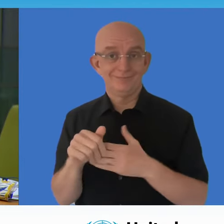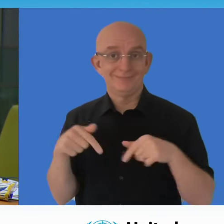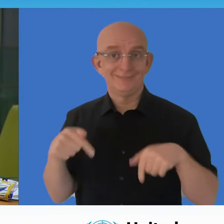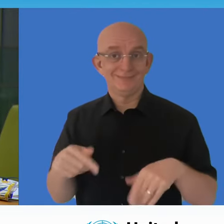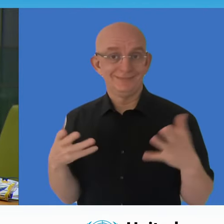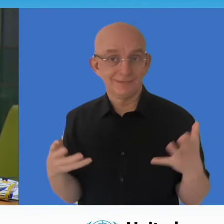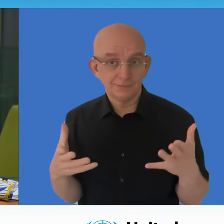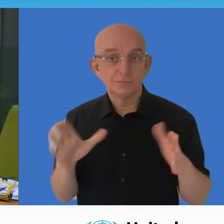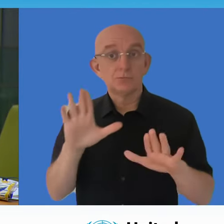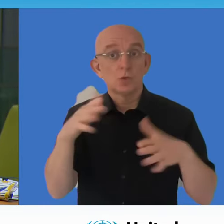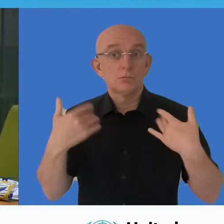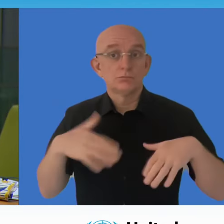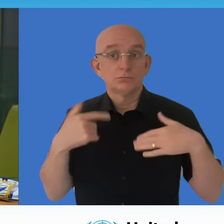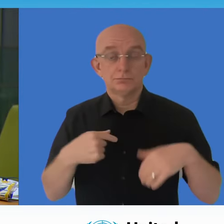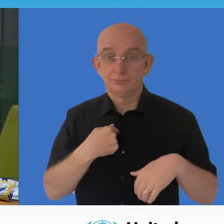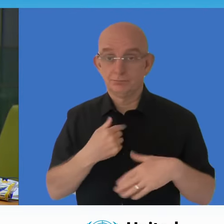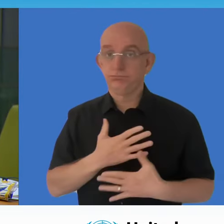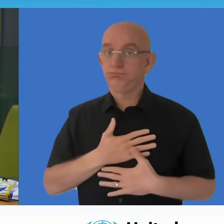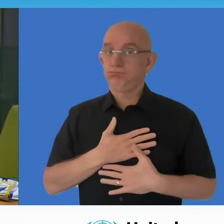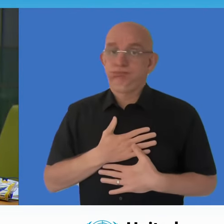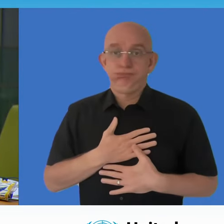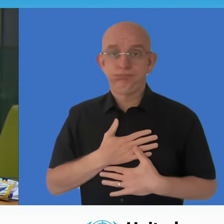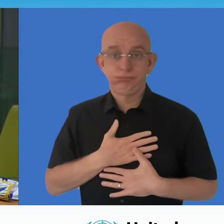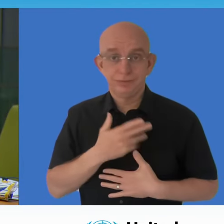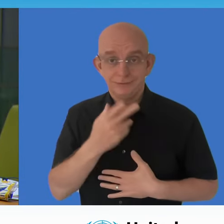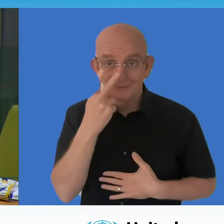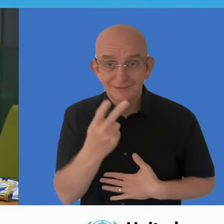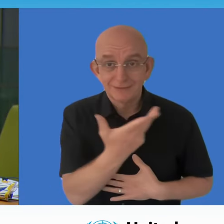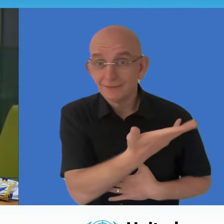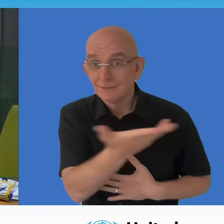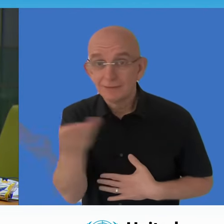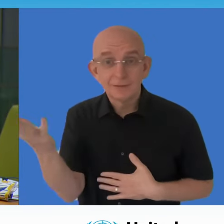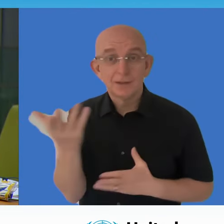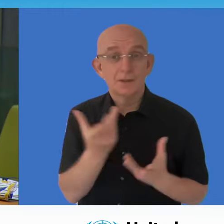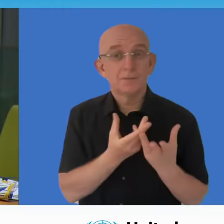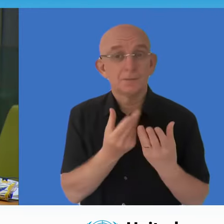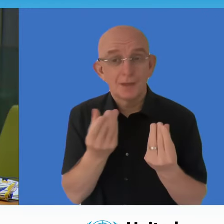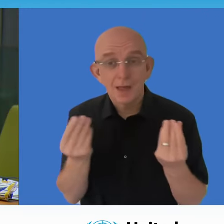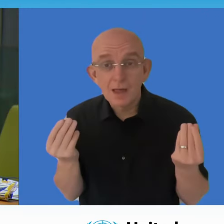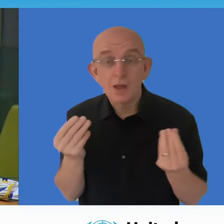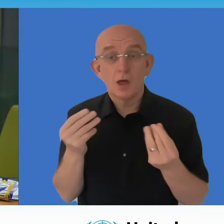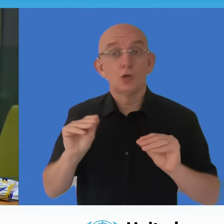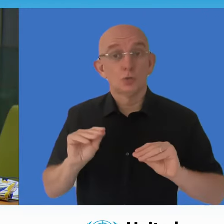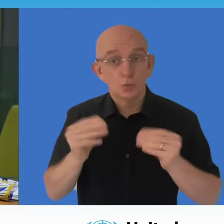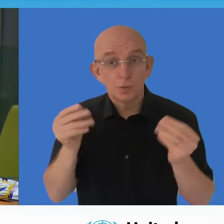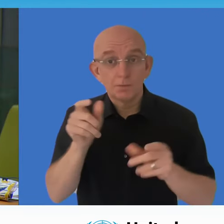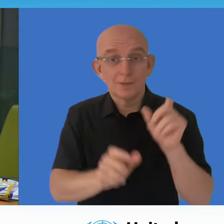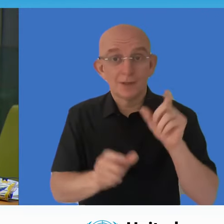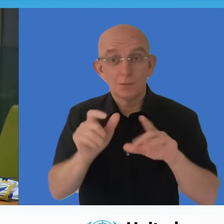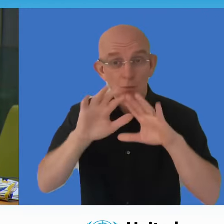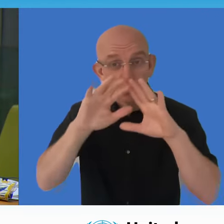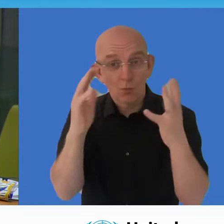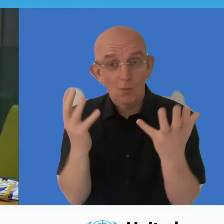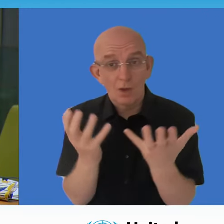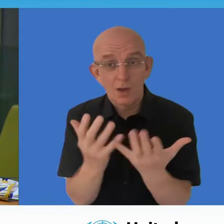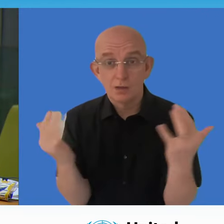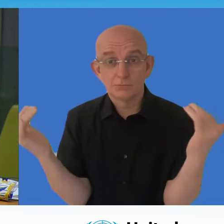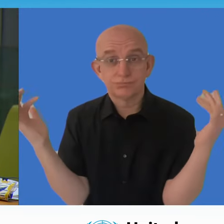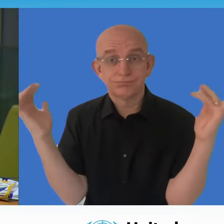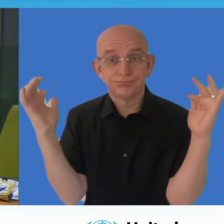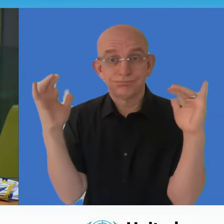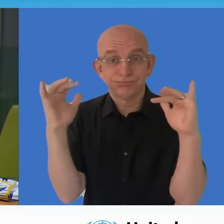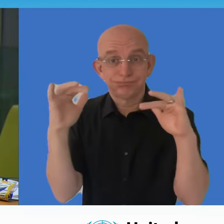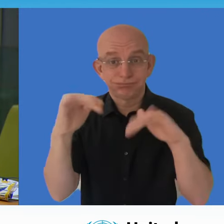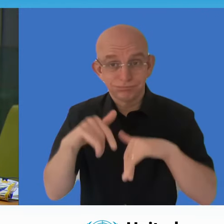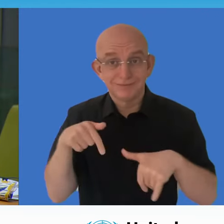see hundreds of young people from all over the world gathered together and joining this forum here in